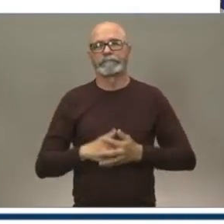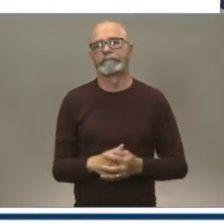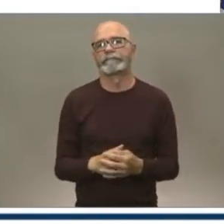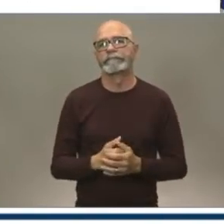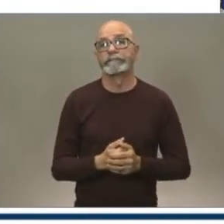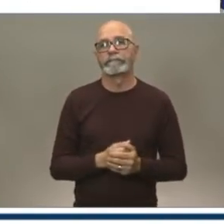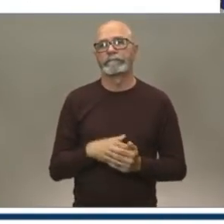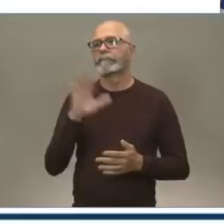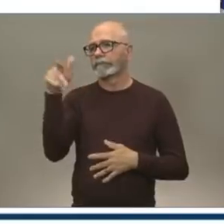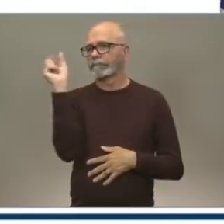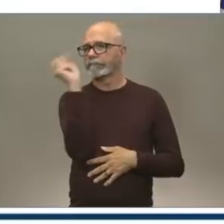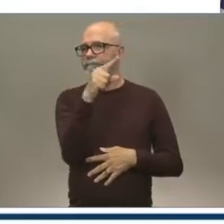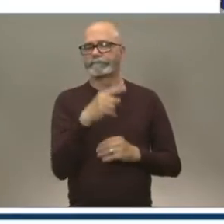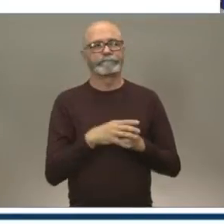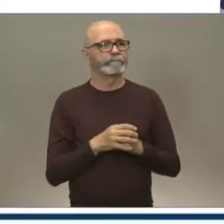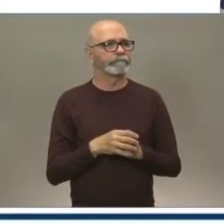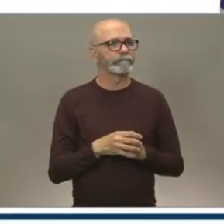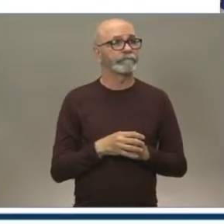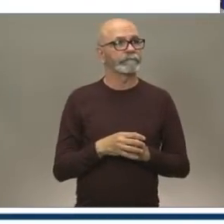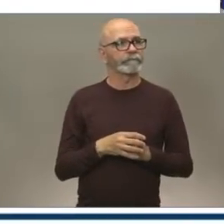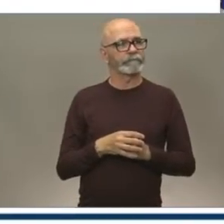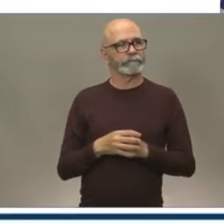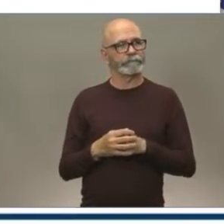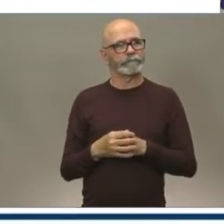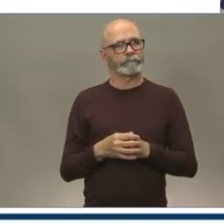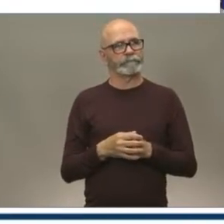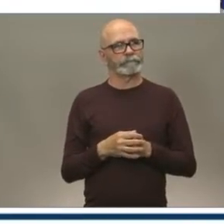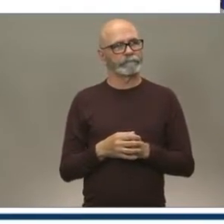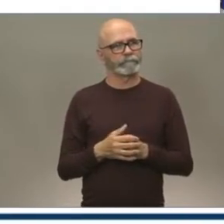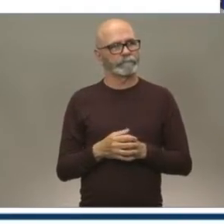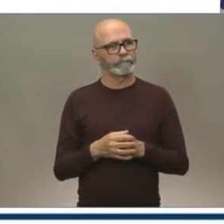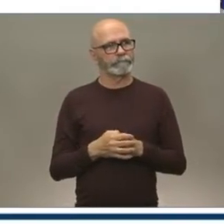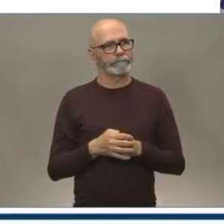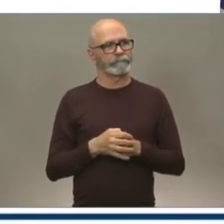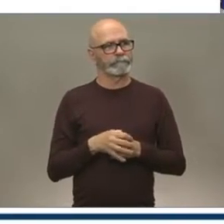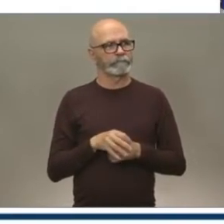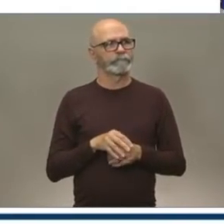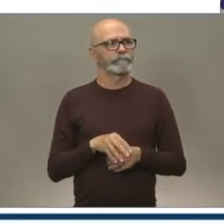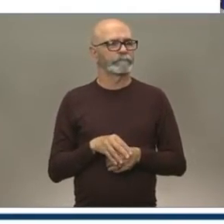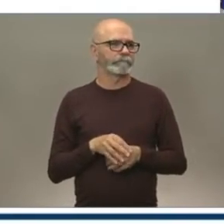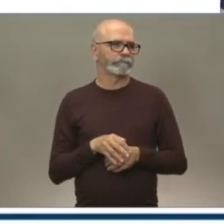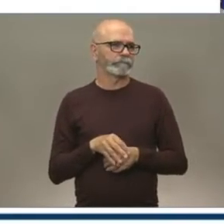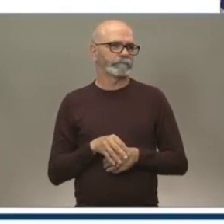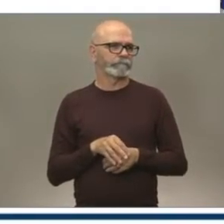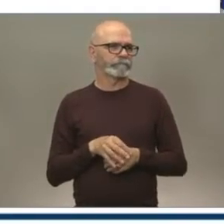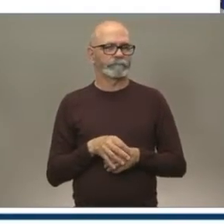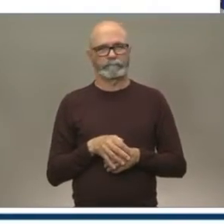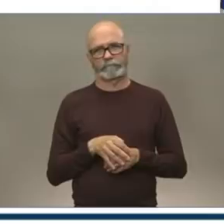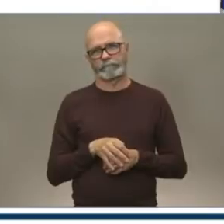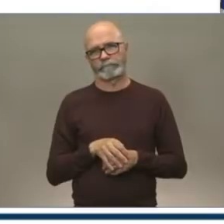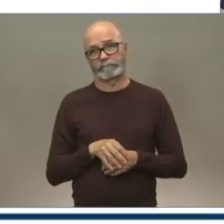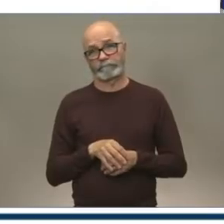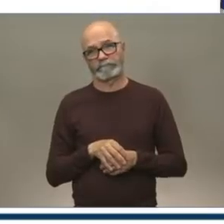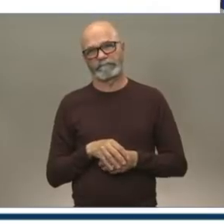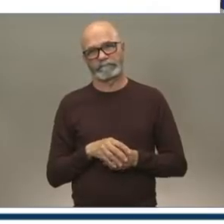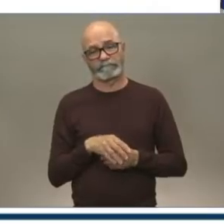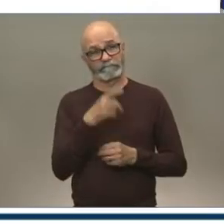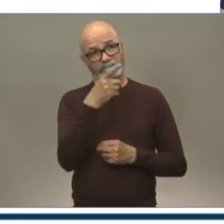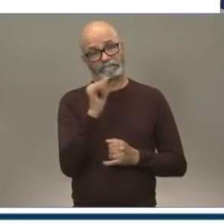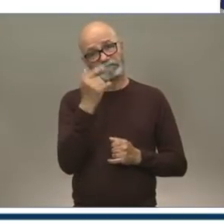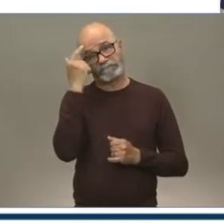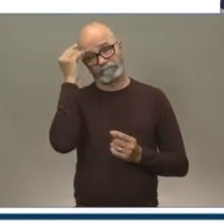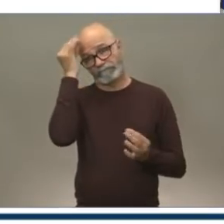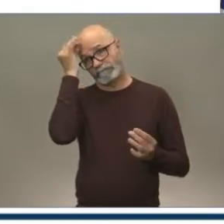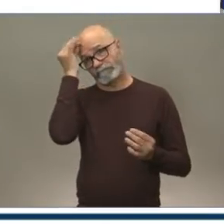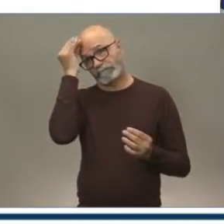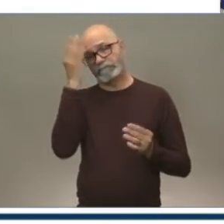question. Thank you. Are you giving any more thought to potentially requiring a 3-layer mask at this point, or are